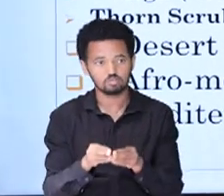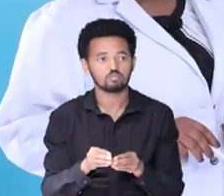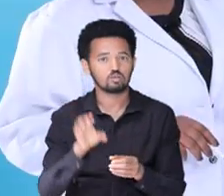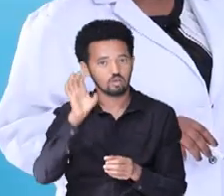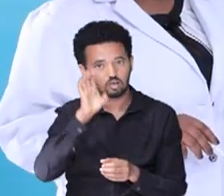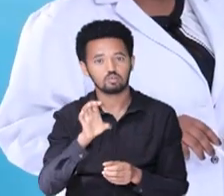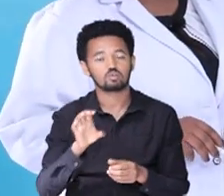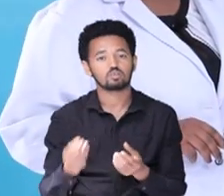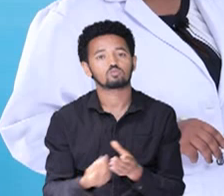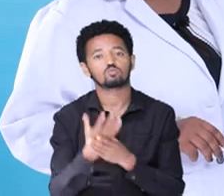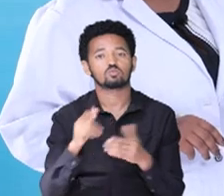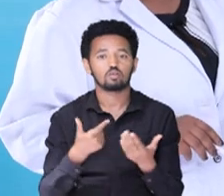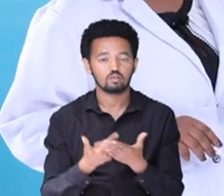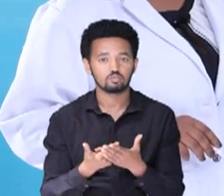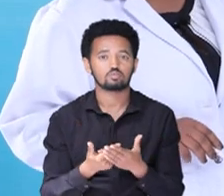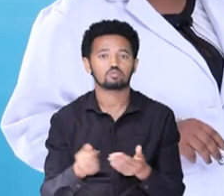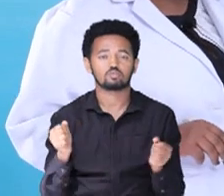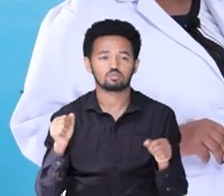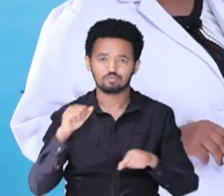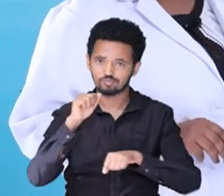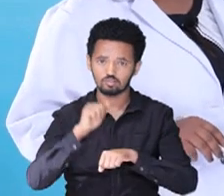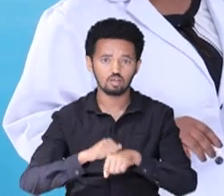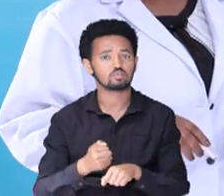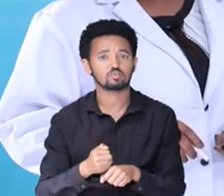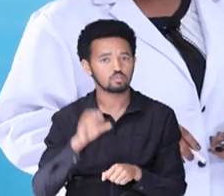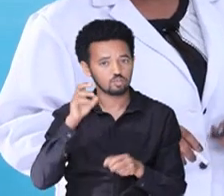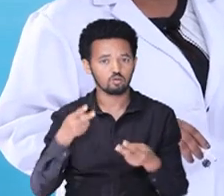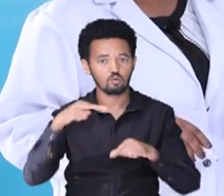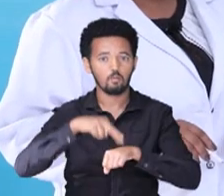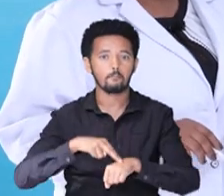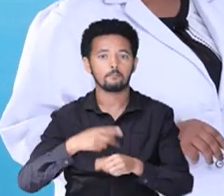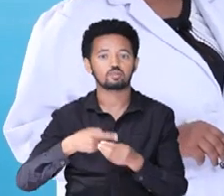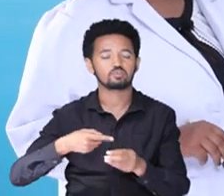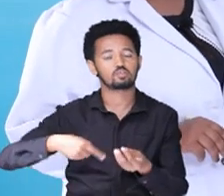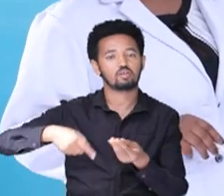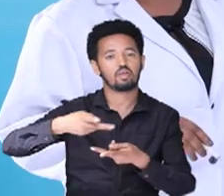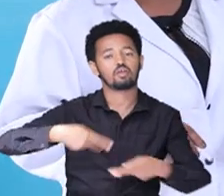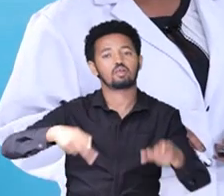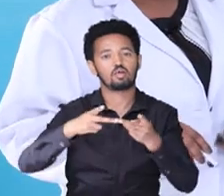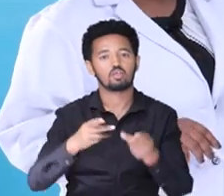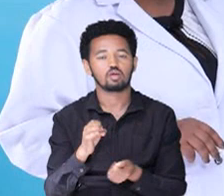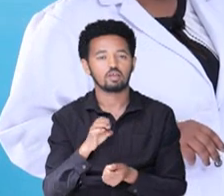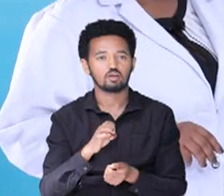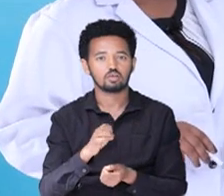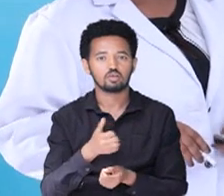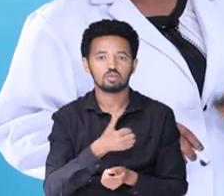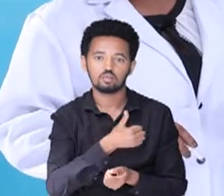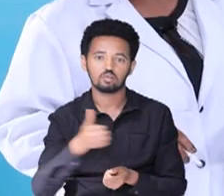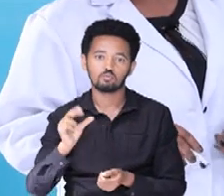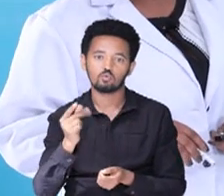year. And also, hardwood trees common in this area. For example, like ebony,